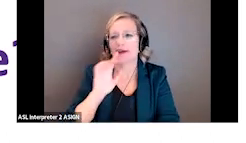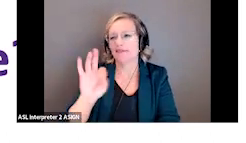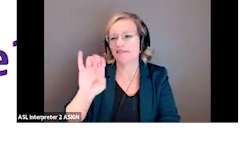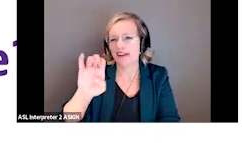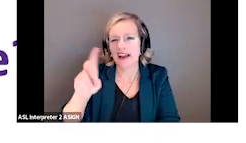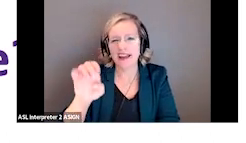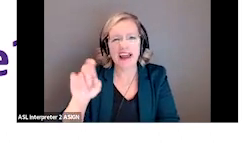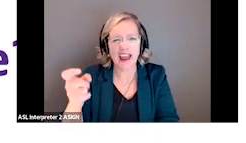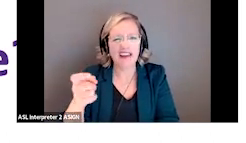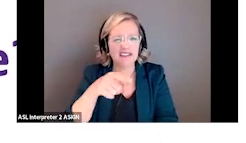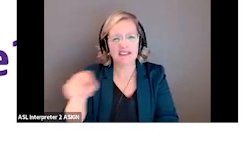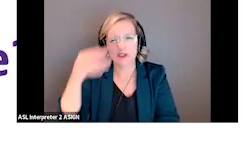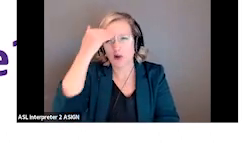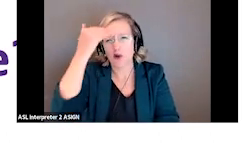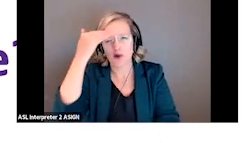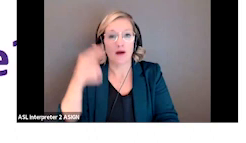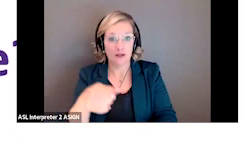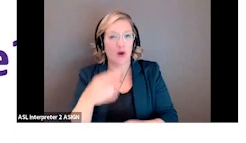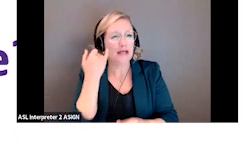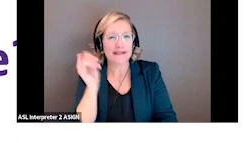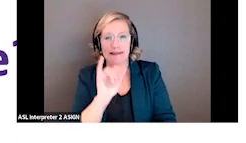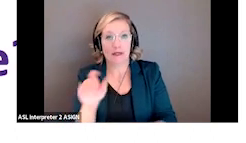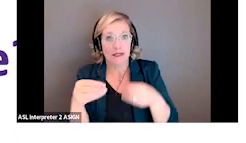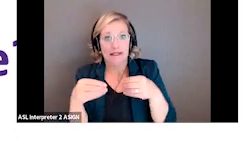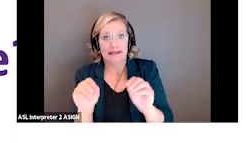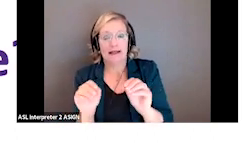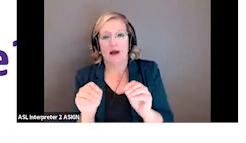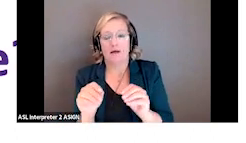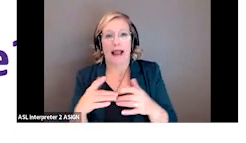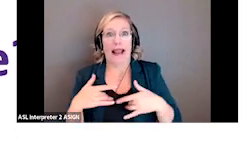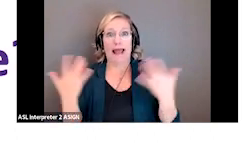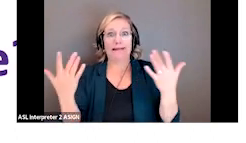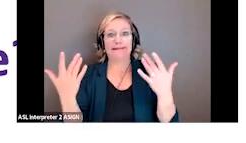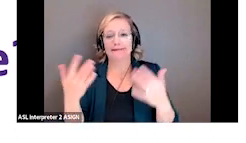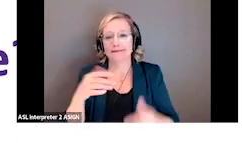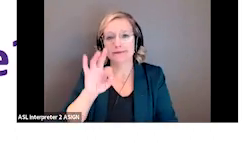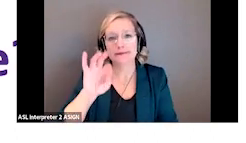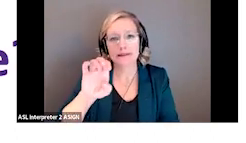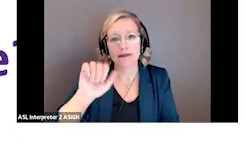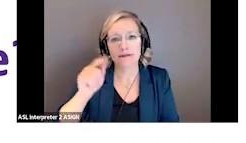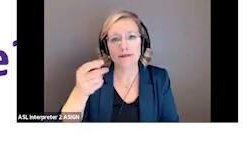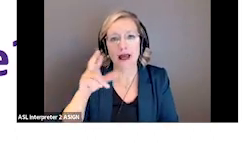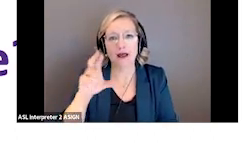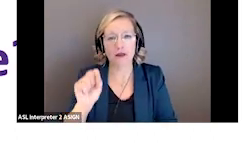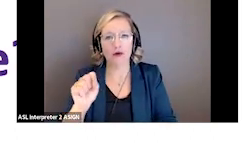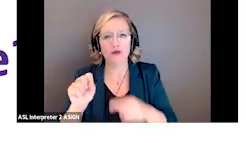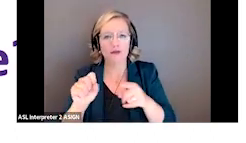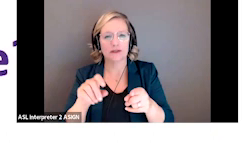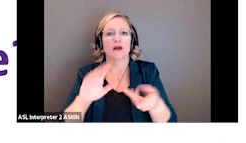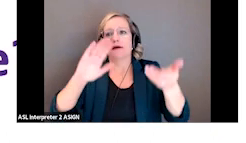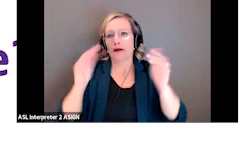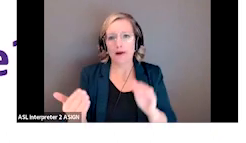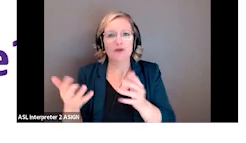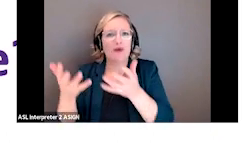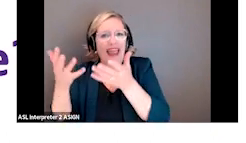of feathers, we get charged based upon the size it takes up rather than the actual mass of the product. But